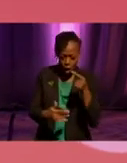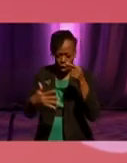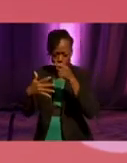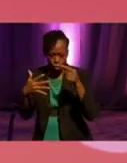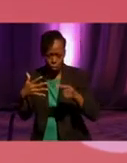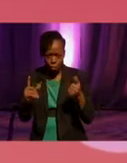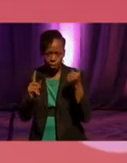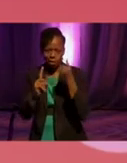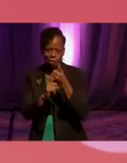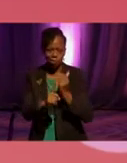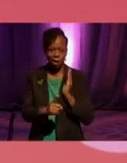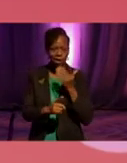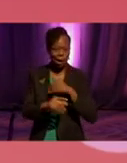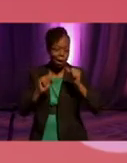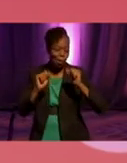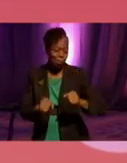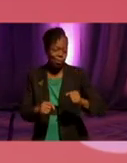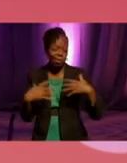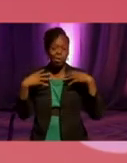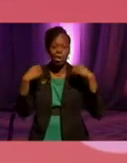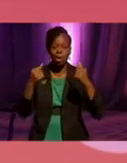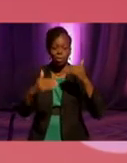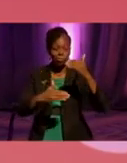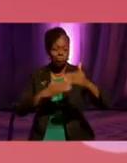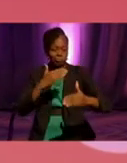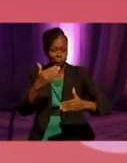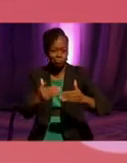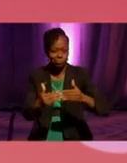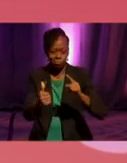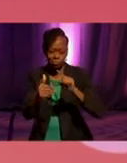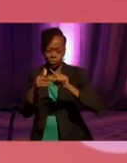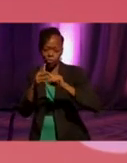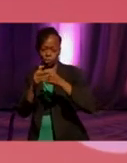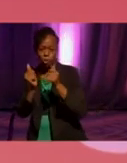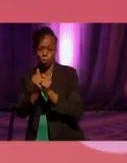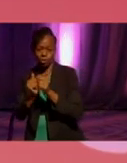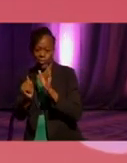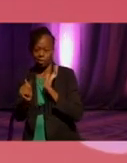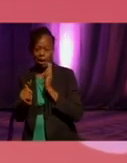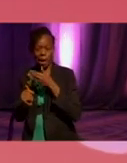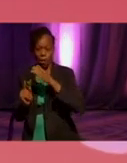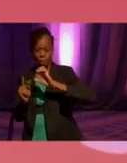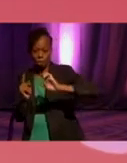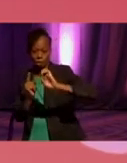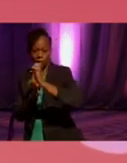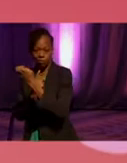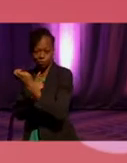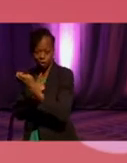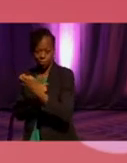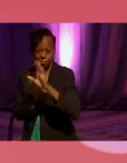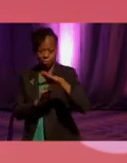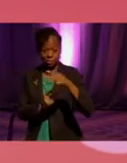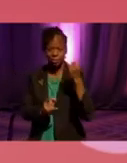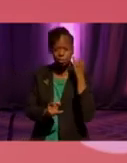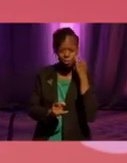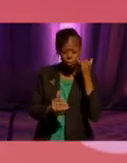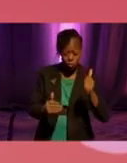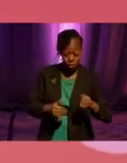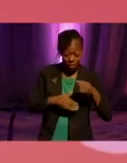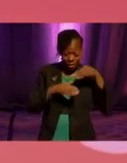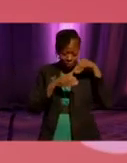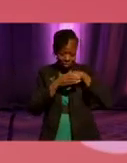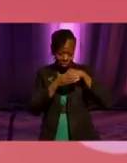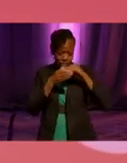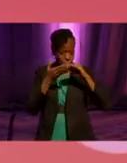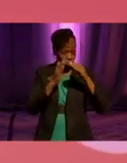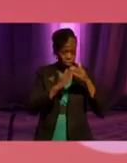received. Let's talk about where we live, the environment. If you live in the inner city and you don't